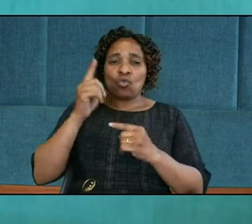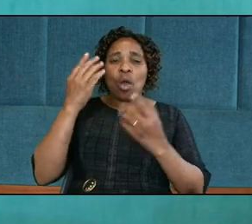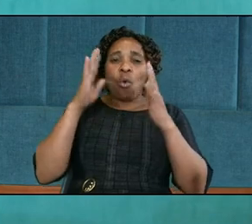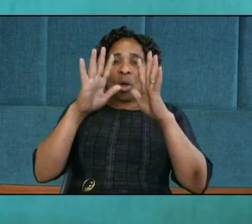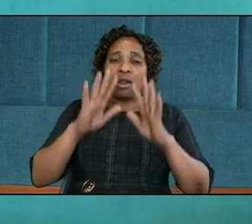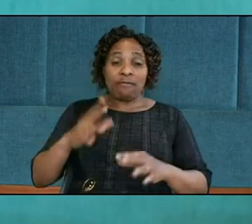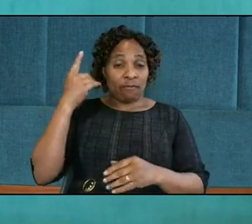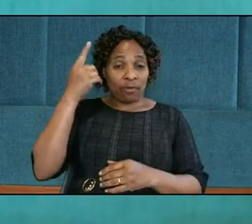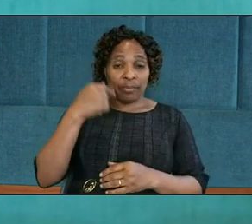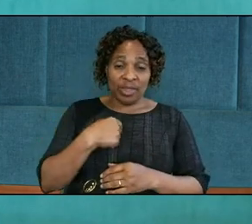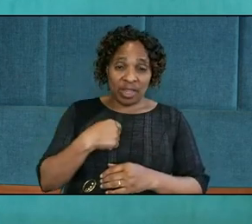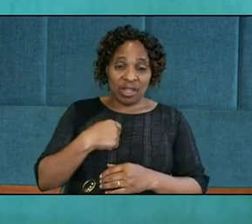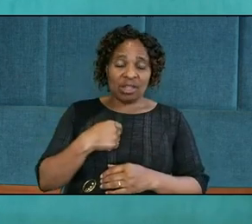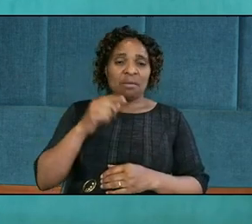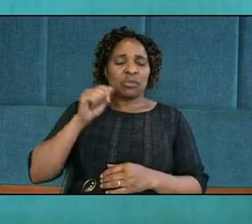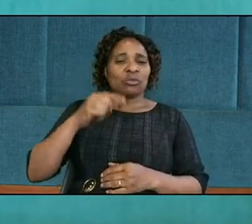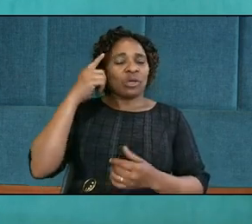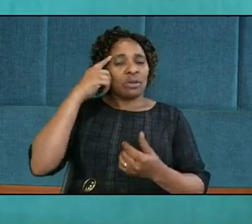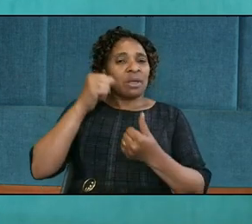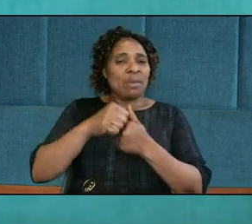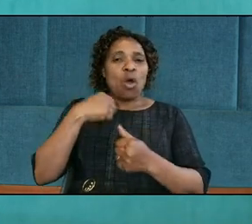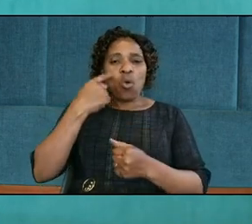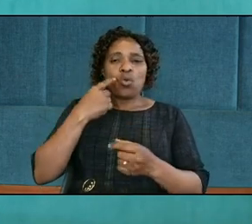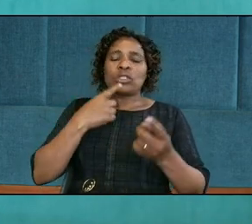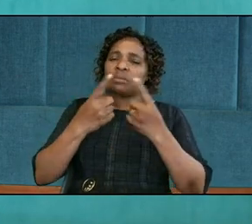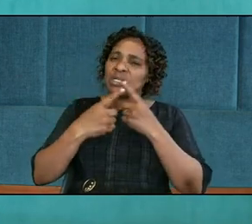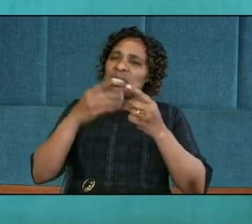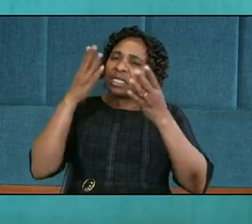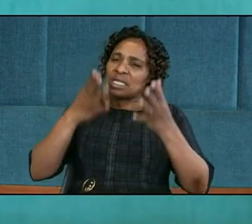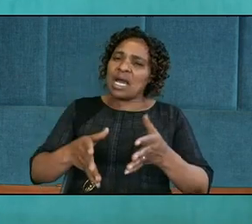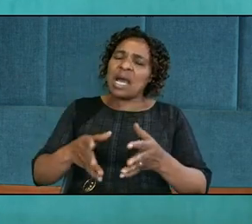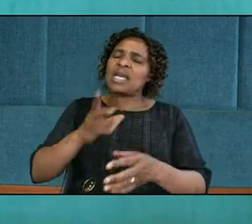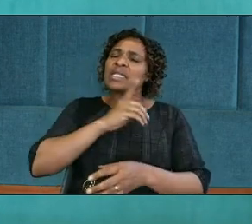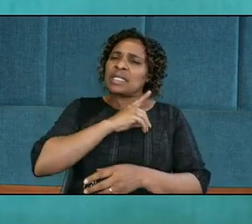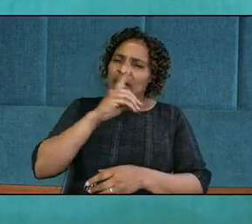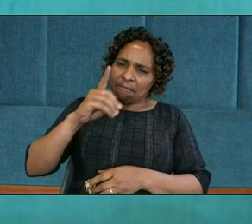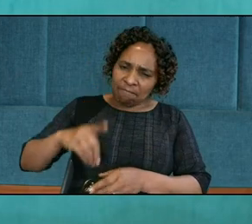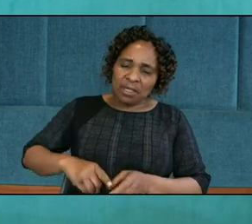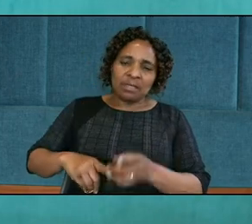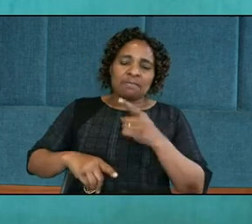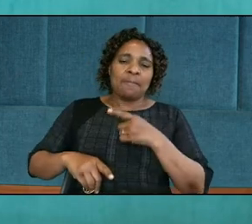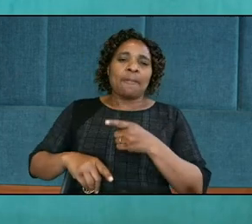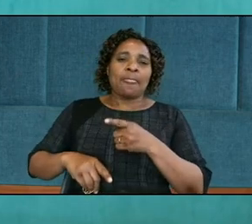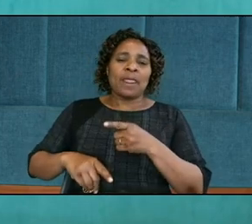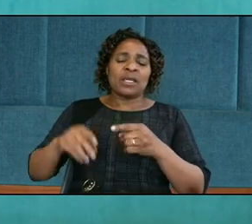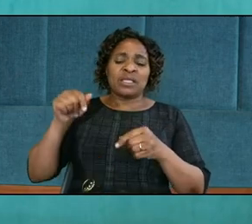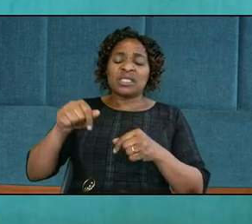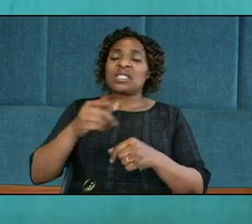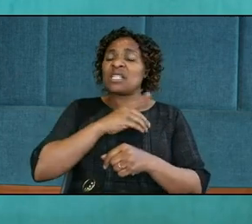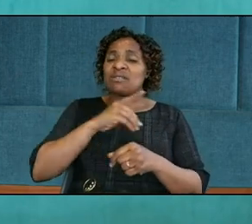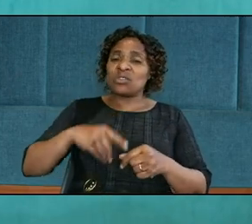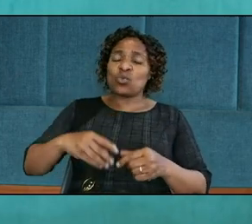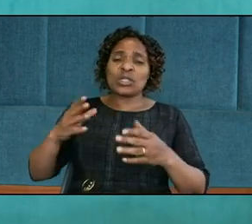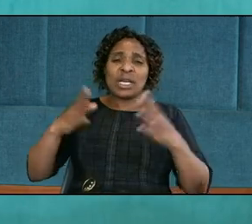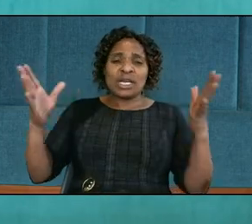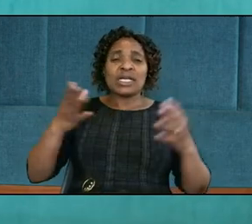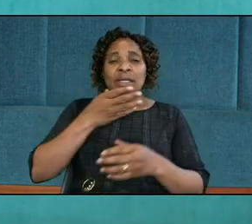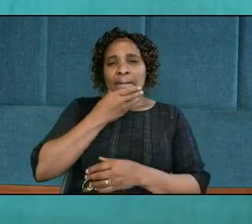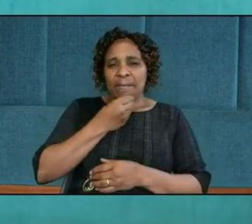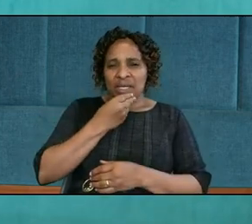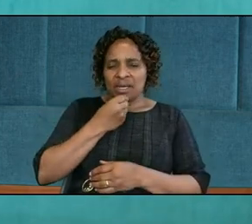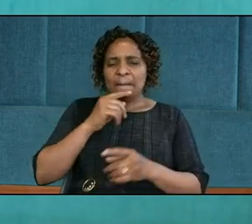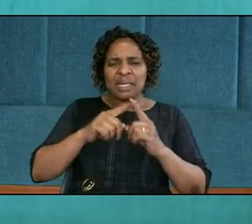know. And, you know, you have to remember who's speaking here. This is David, you know. And David was a great man. And you can just